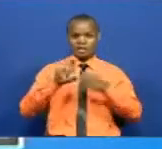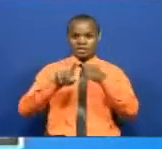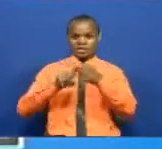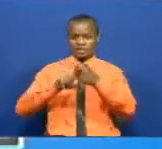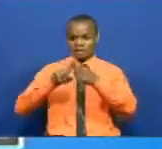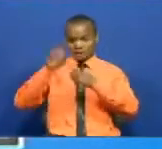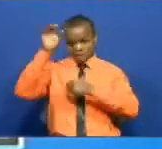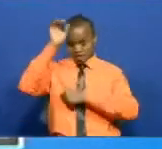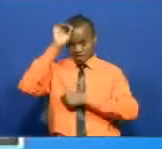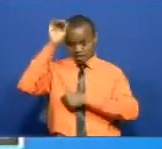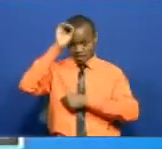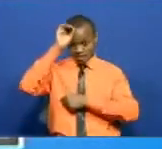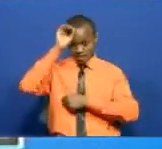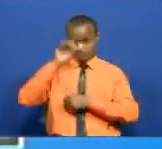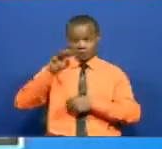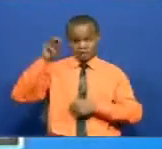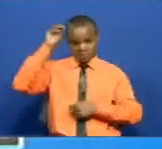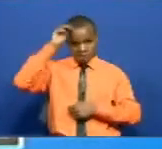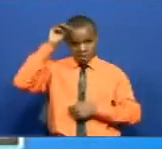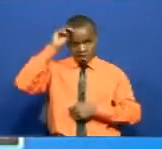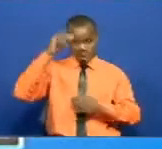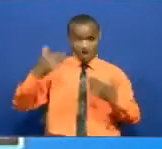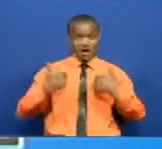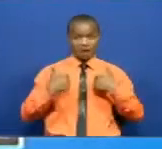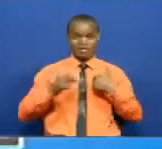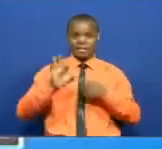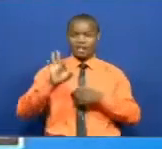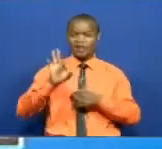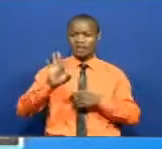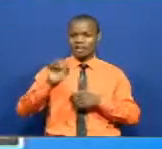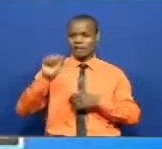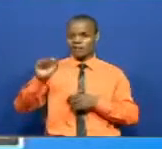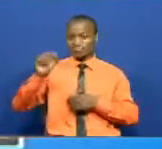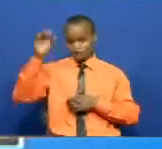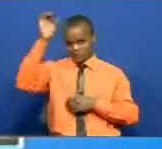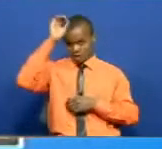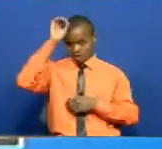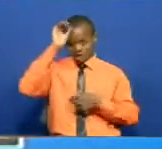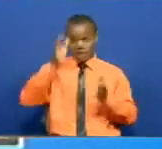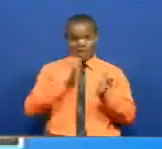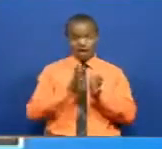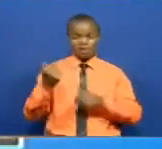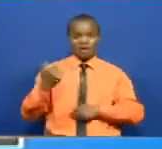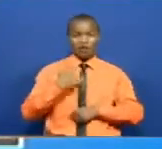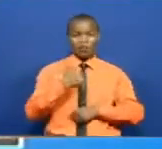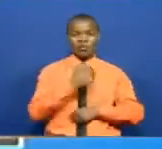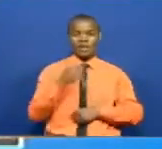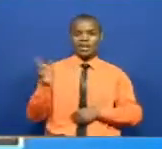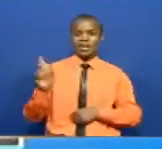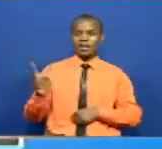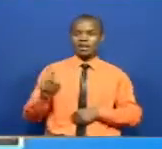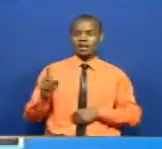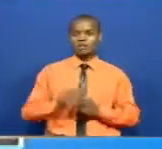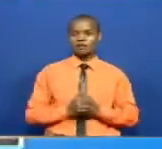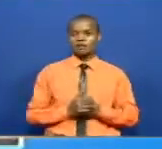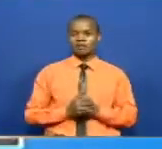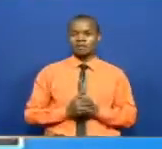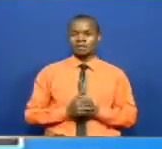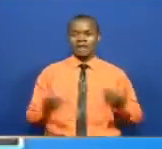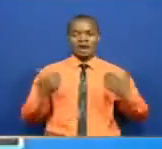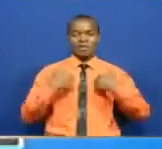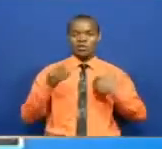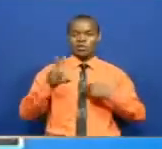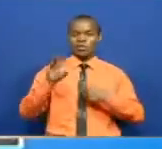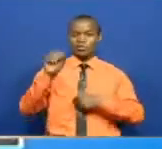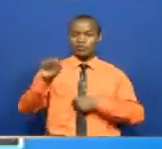degrees Celsius. Mandera will experience highs of 35 degrees Celsius. And for us in the capital, we're expecting highs of